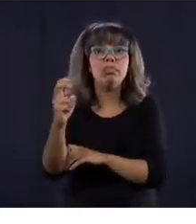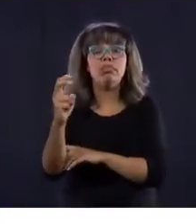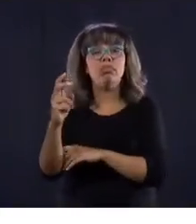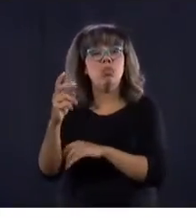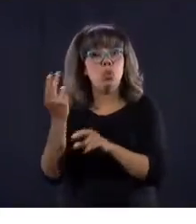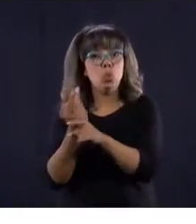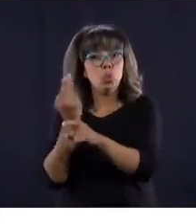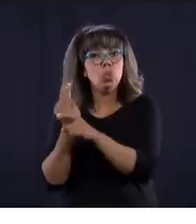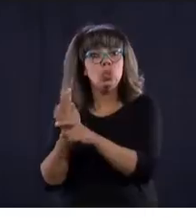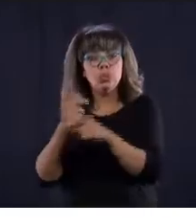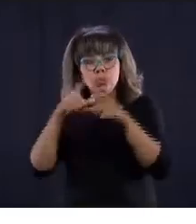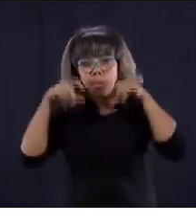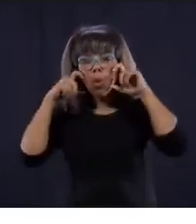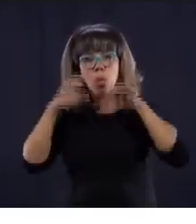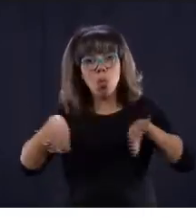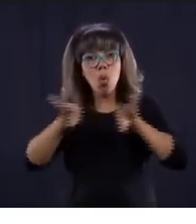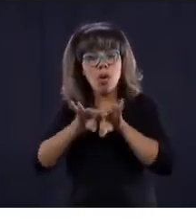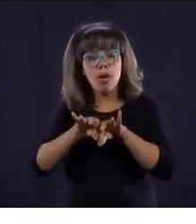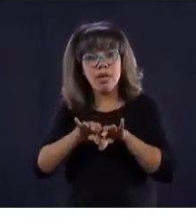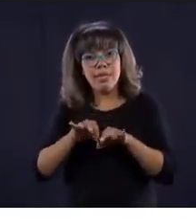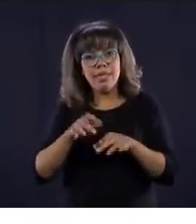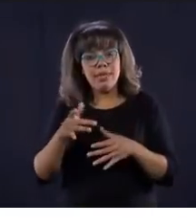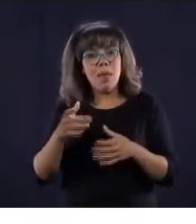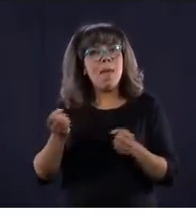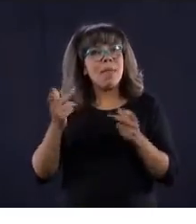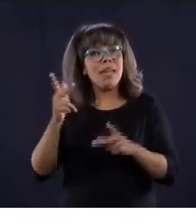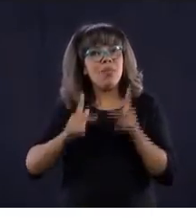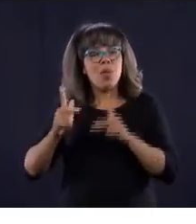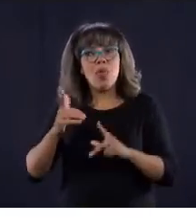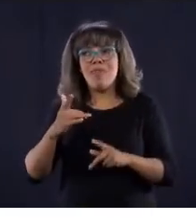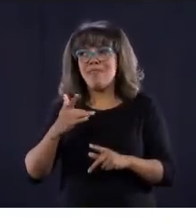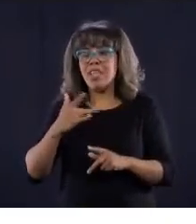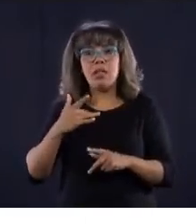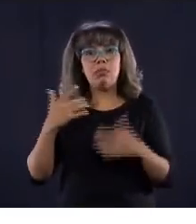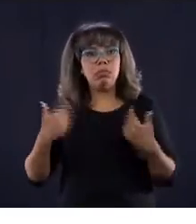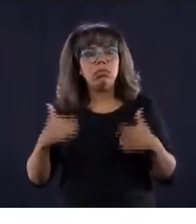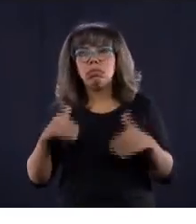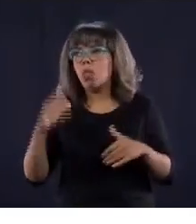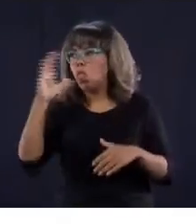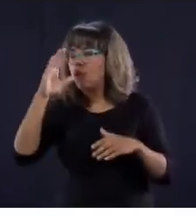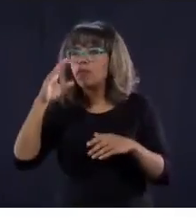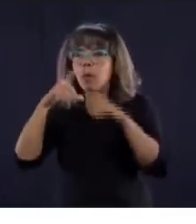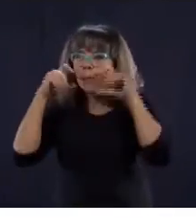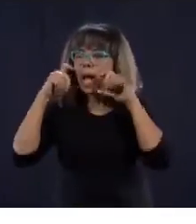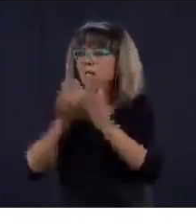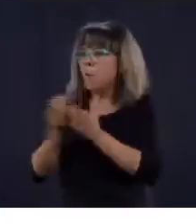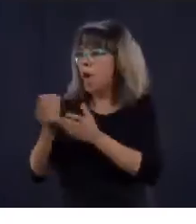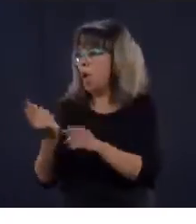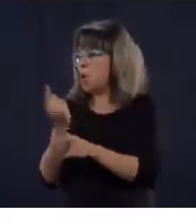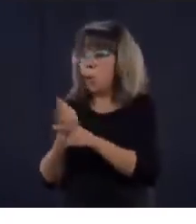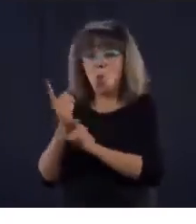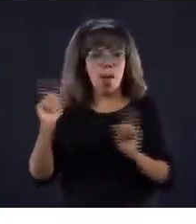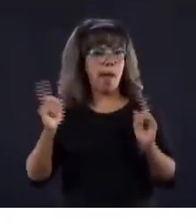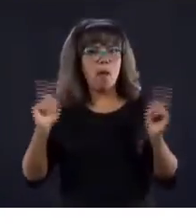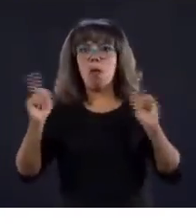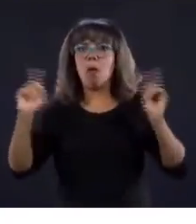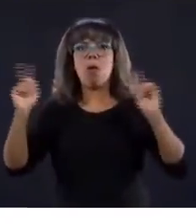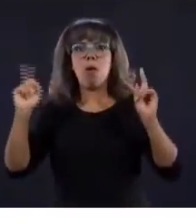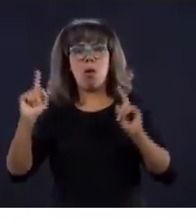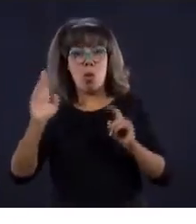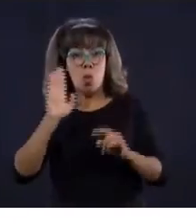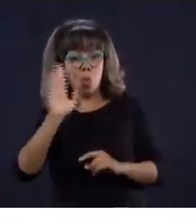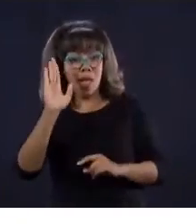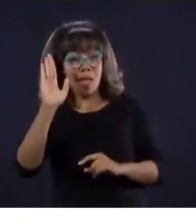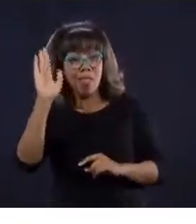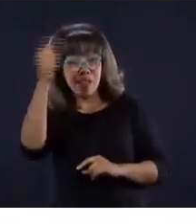transportations. We're probably working with municipalities. We're probably especially afford and give some masks for the ones who don't have it because of,